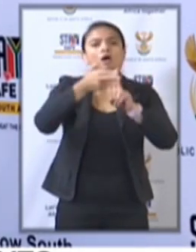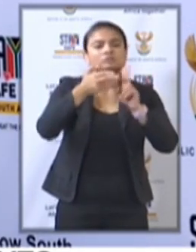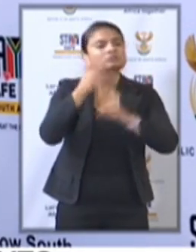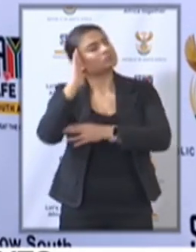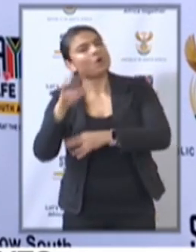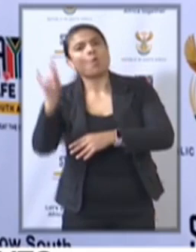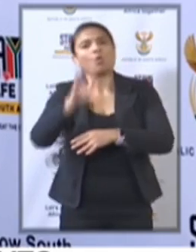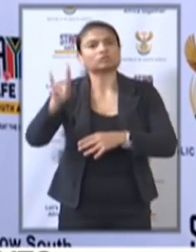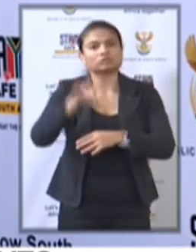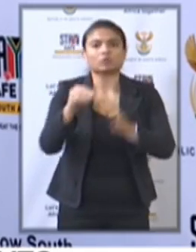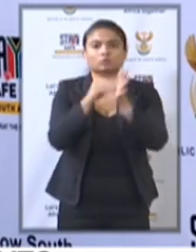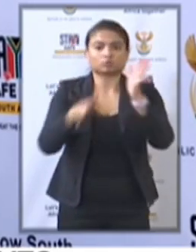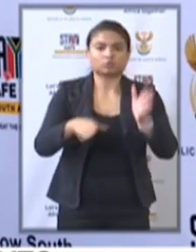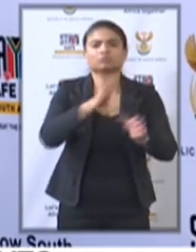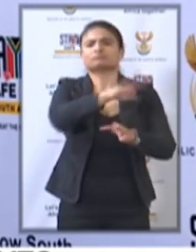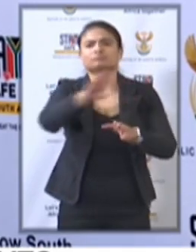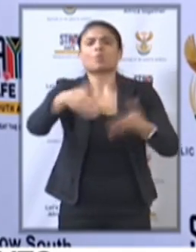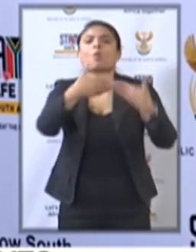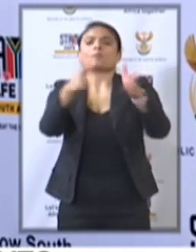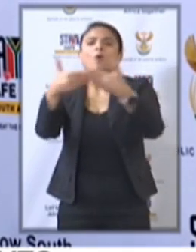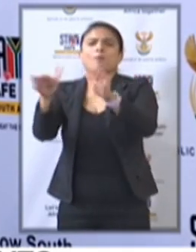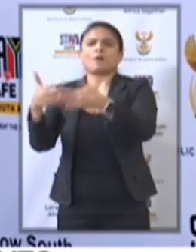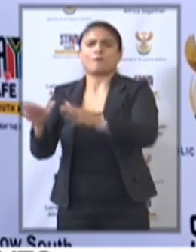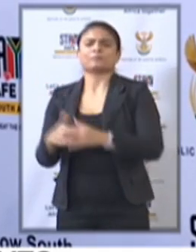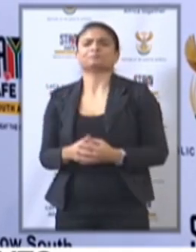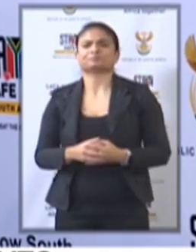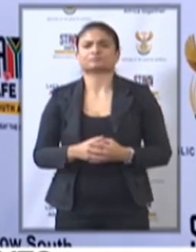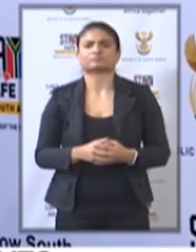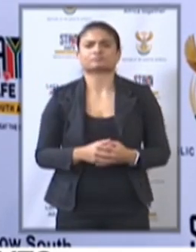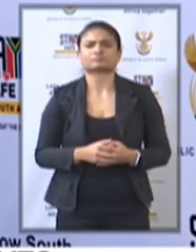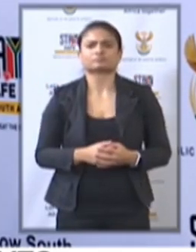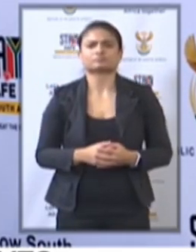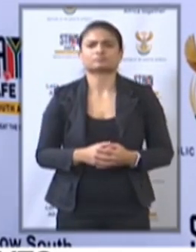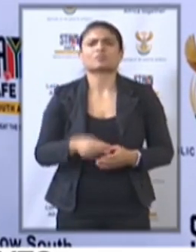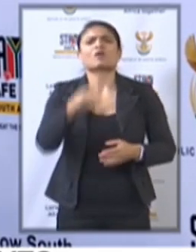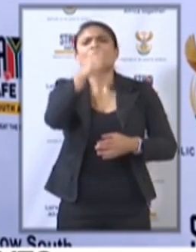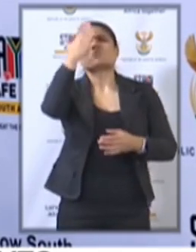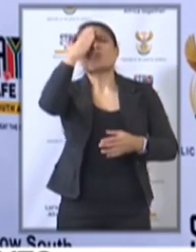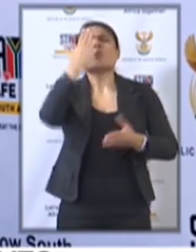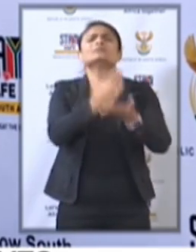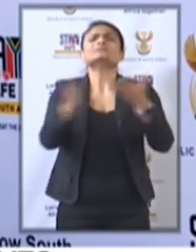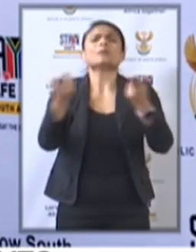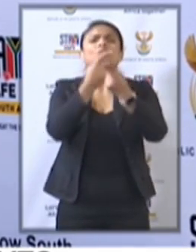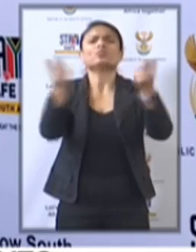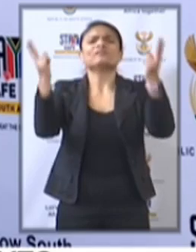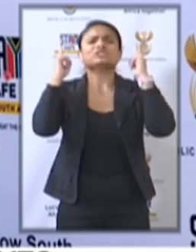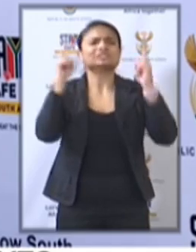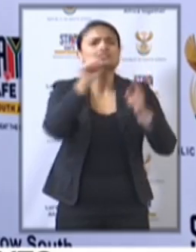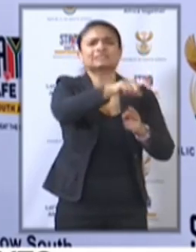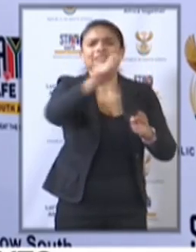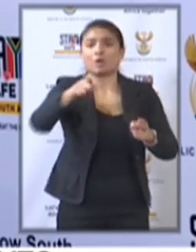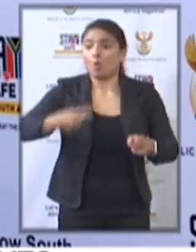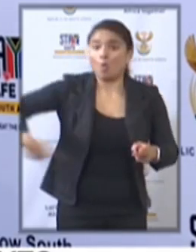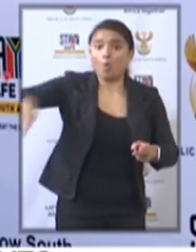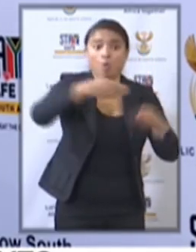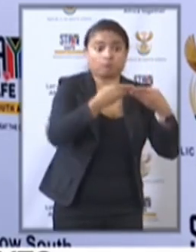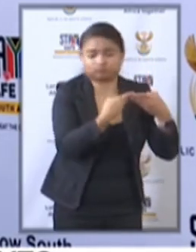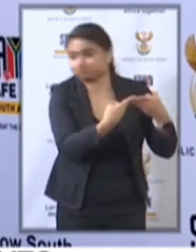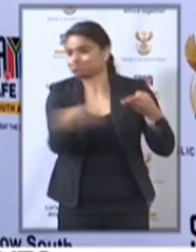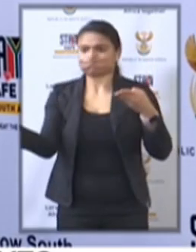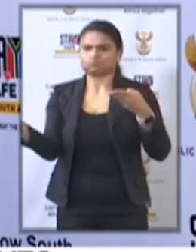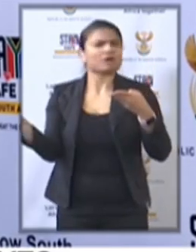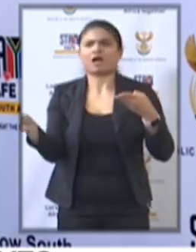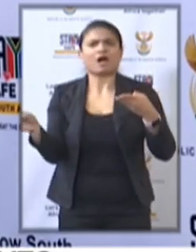As we all know, universities never open at the same time, never reopen at the same time. They all do